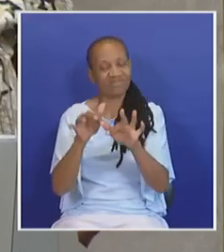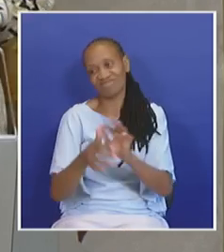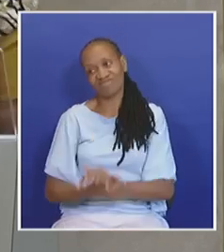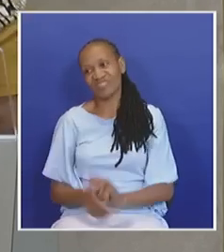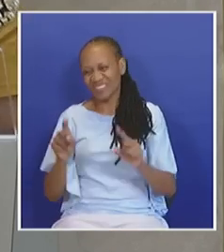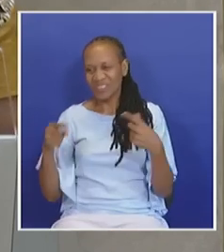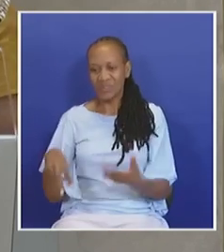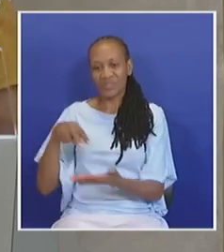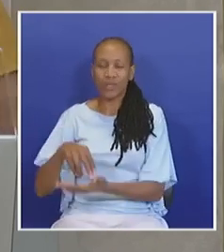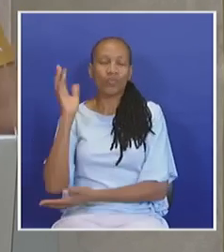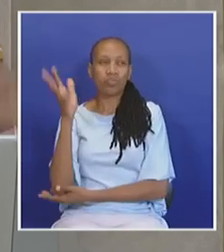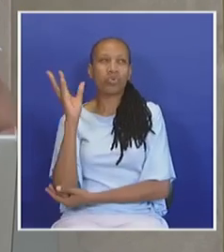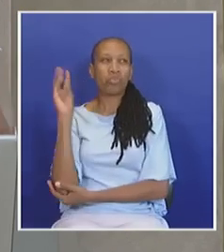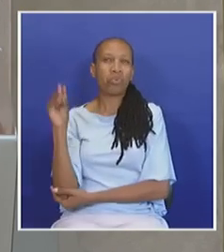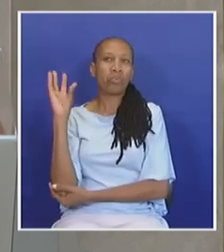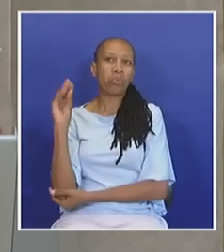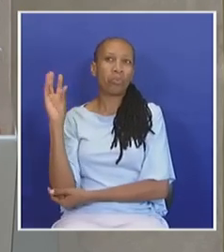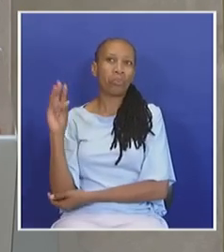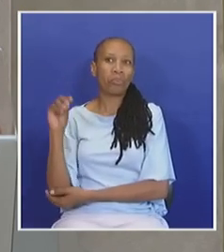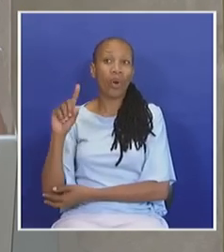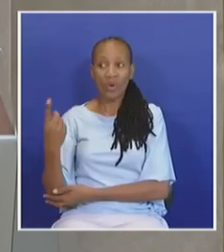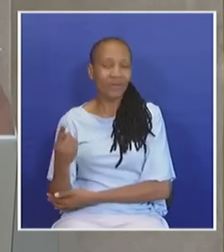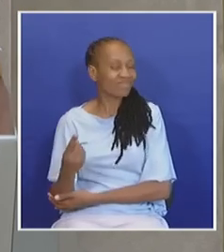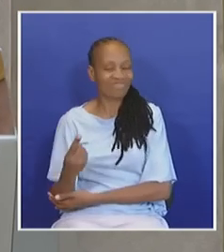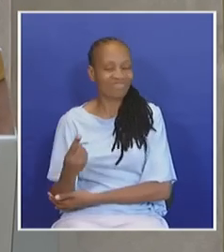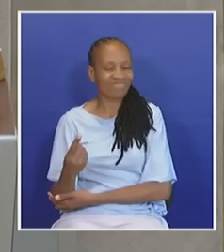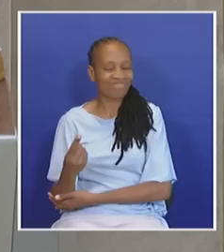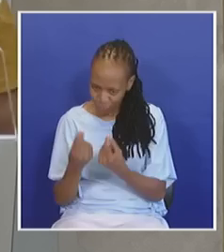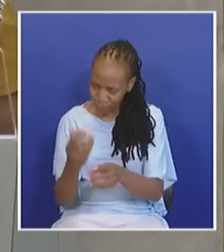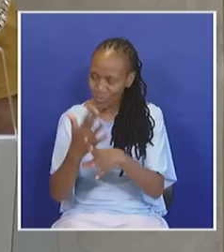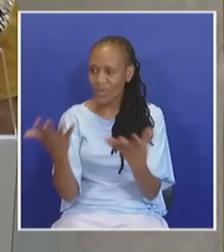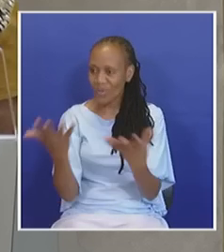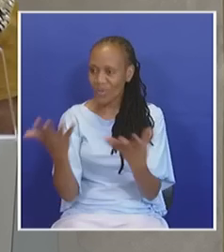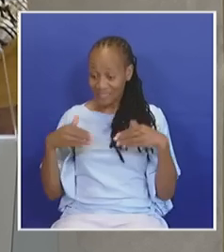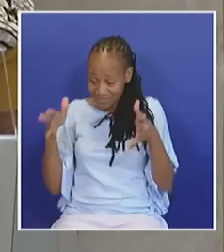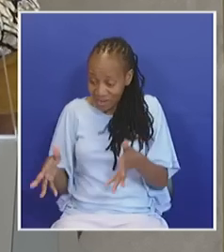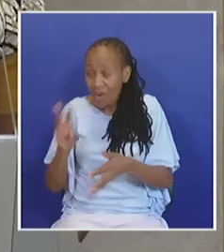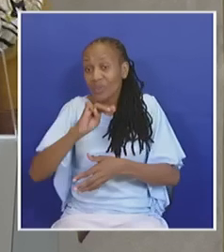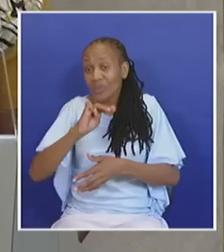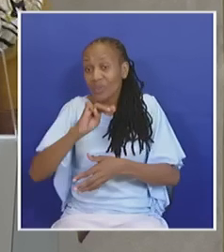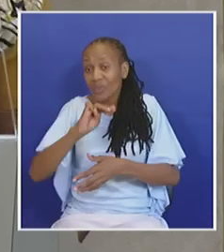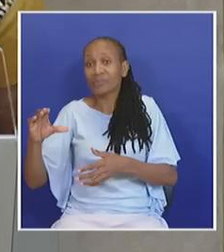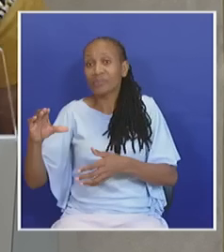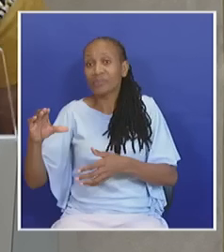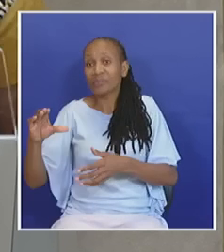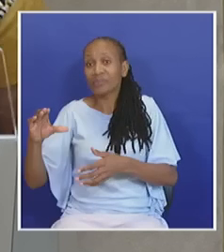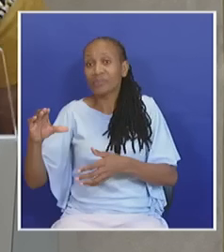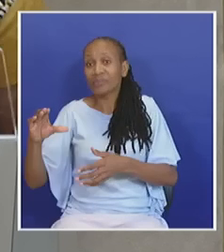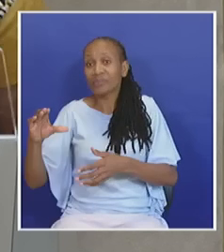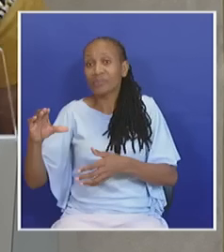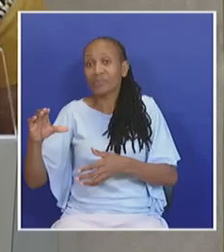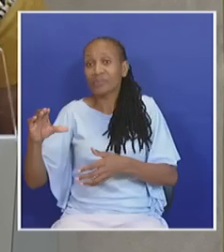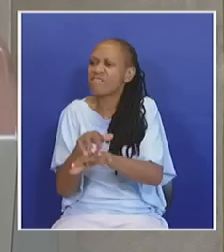talk. You cannot just talk. Start here in the Western Cape and give out to those people. The small farmers here in the Western